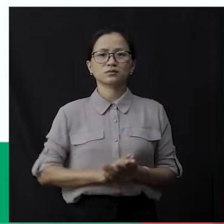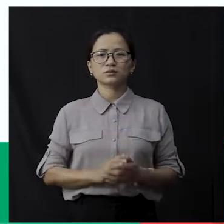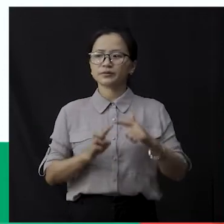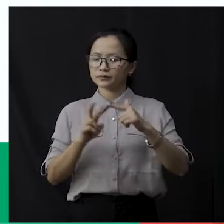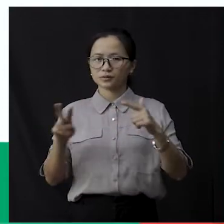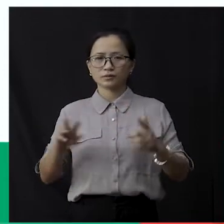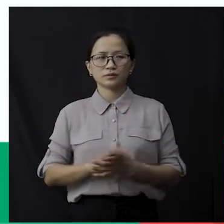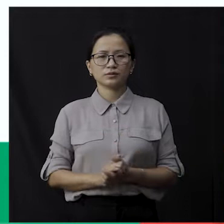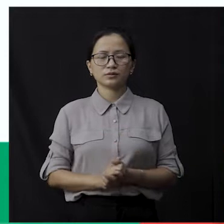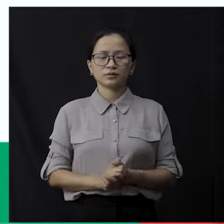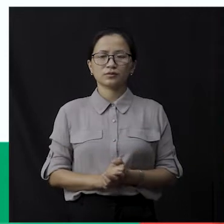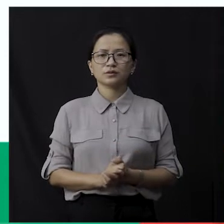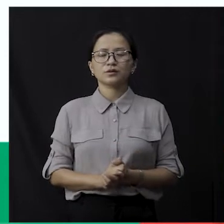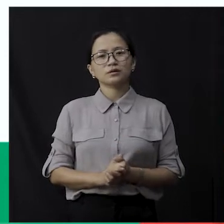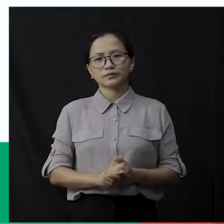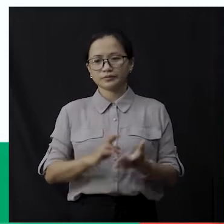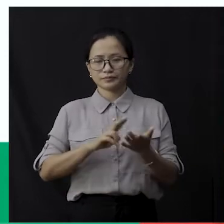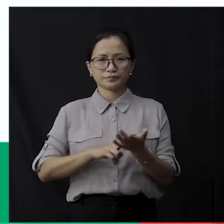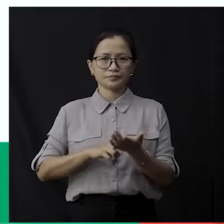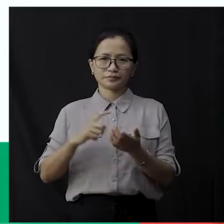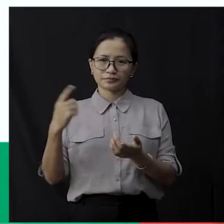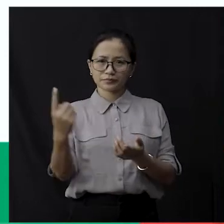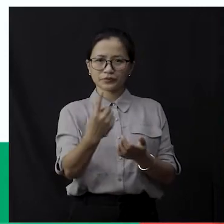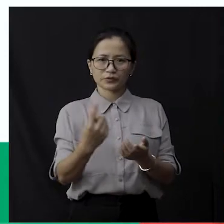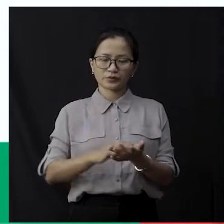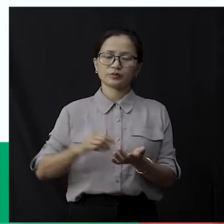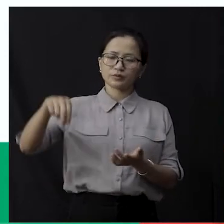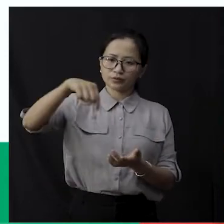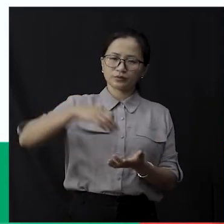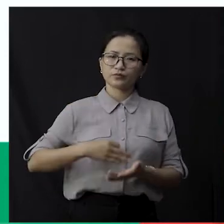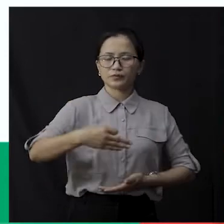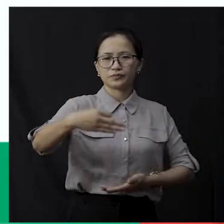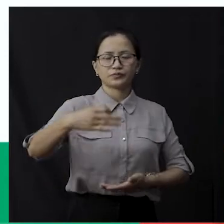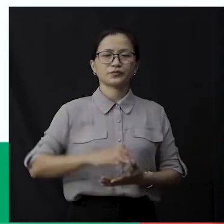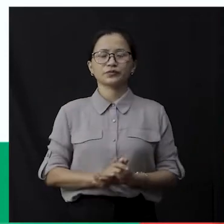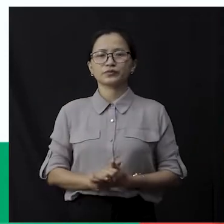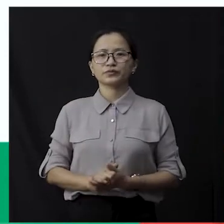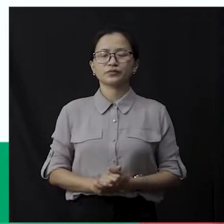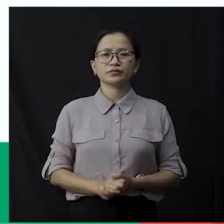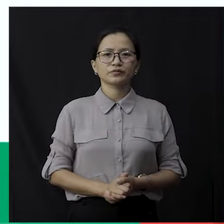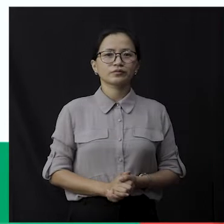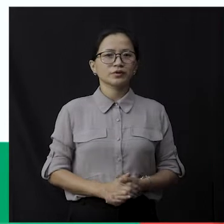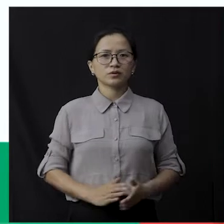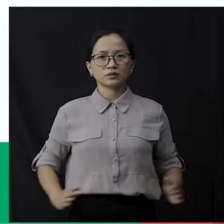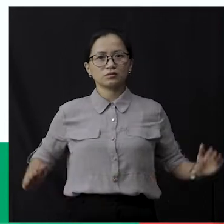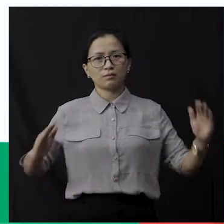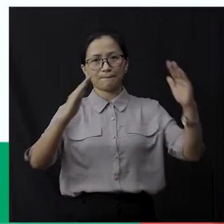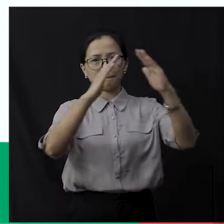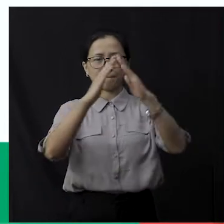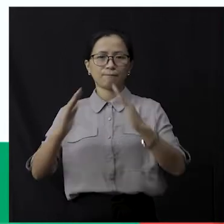of natural features. Okay? The next type of natural features is